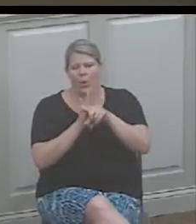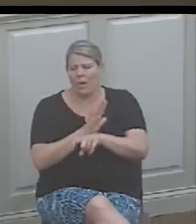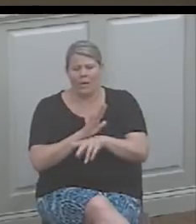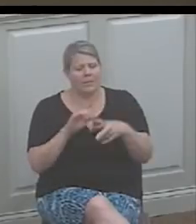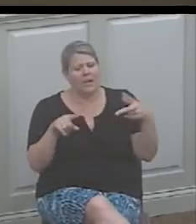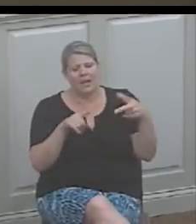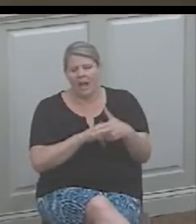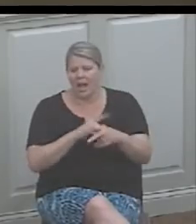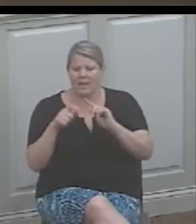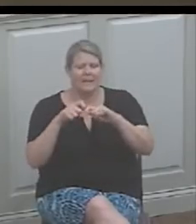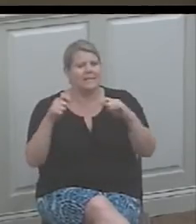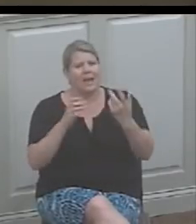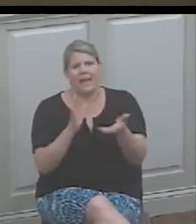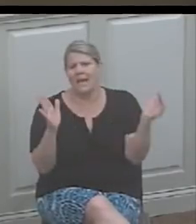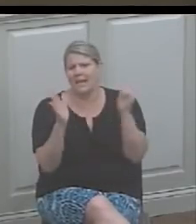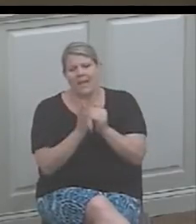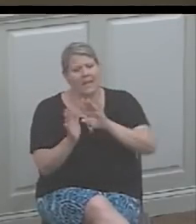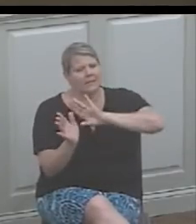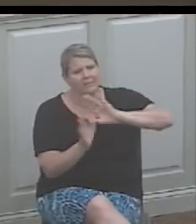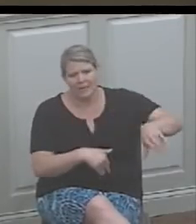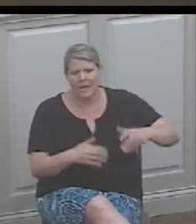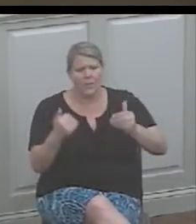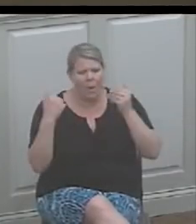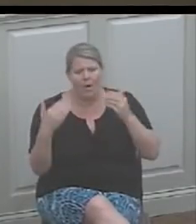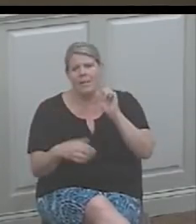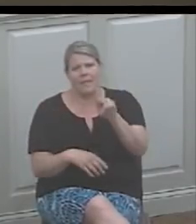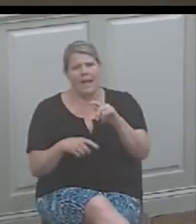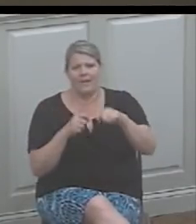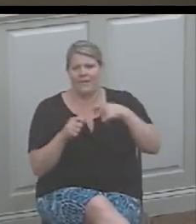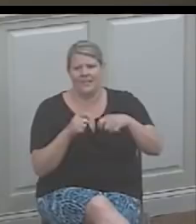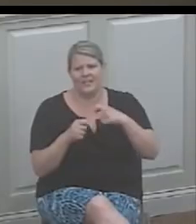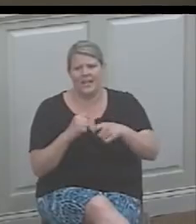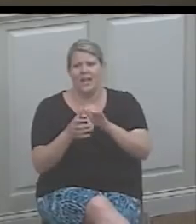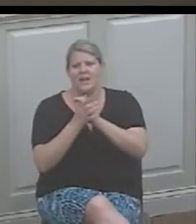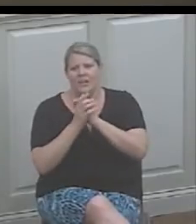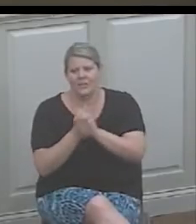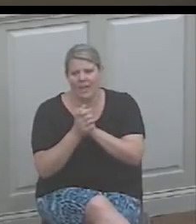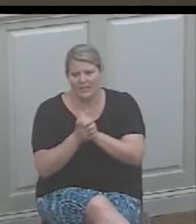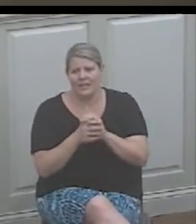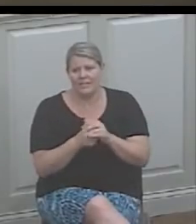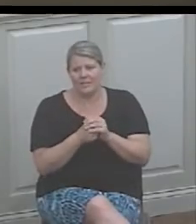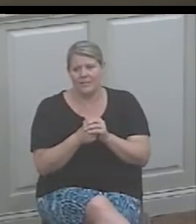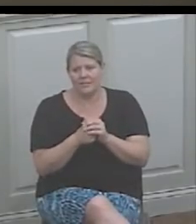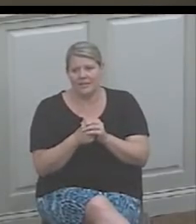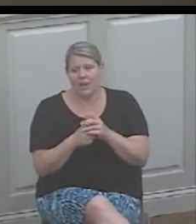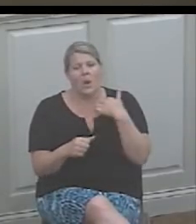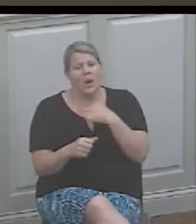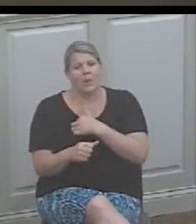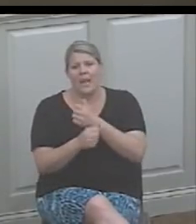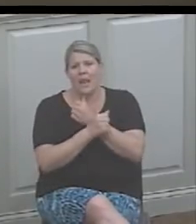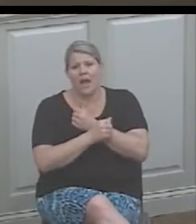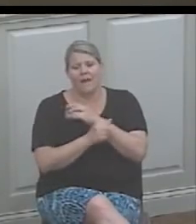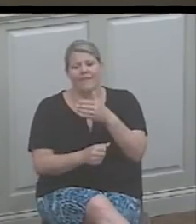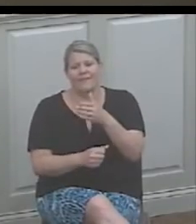line, retie a lure, and go back to fishing. Okay? Congratulations. Thanks, sir. And by the way, we love crappies. So any